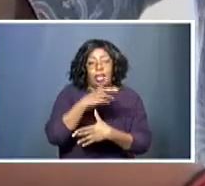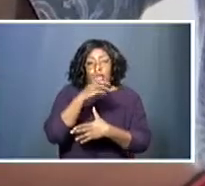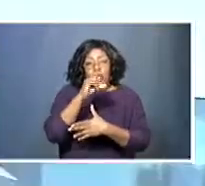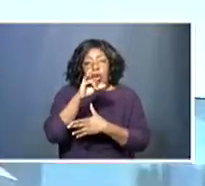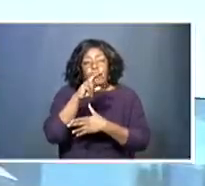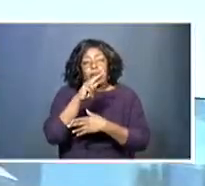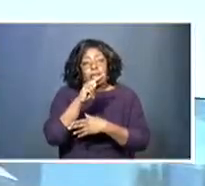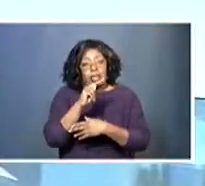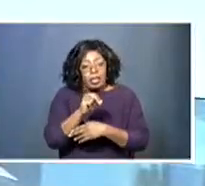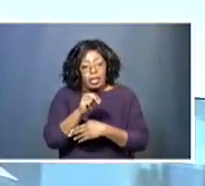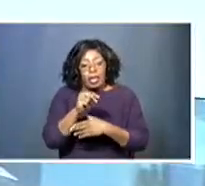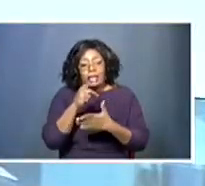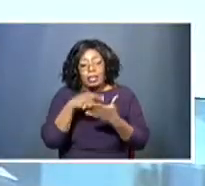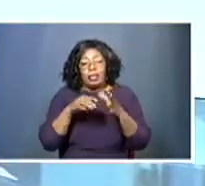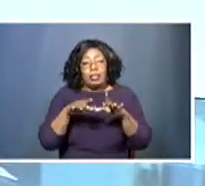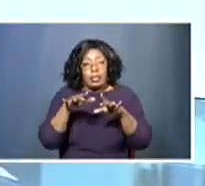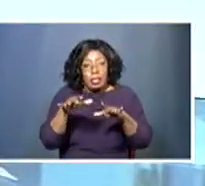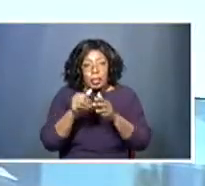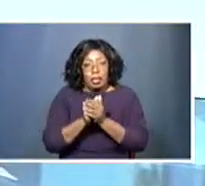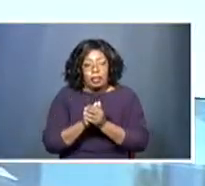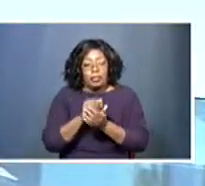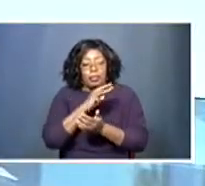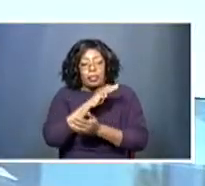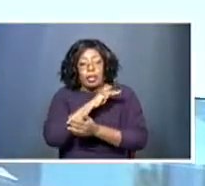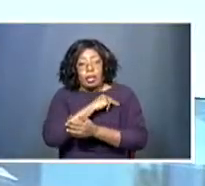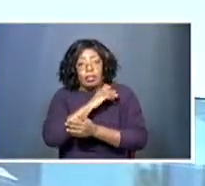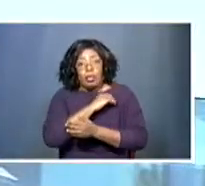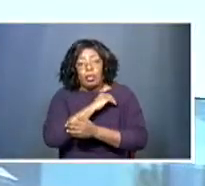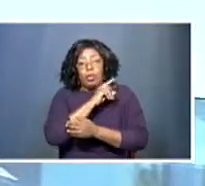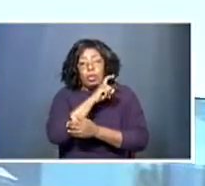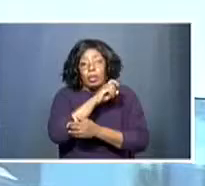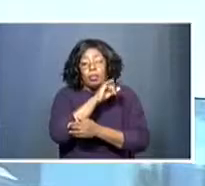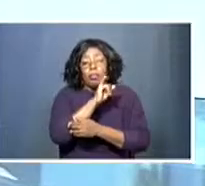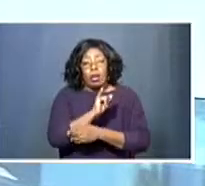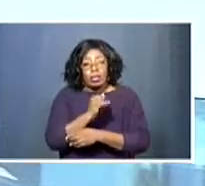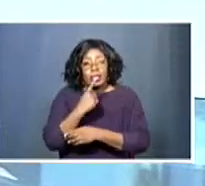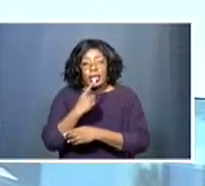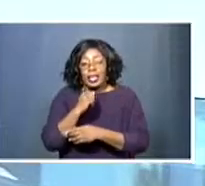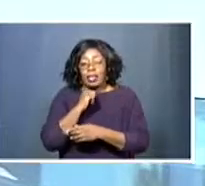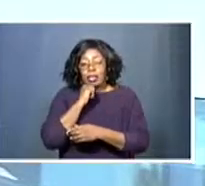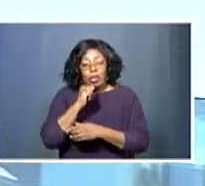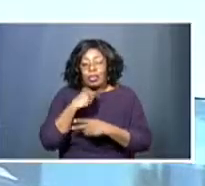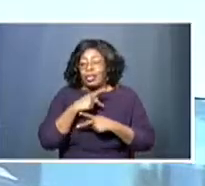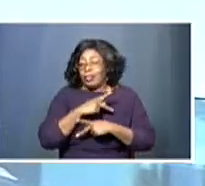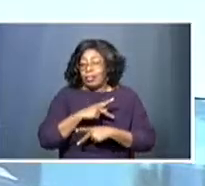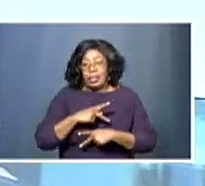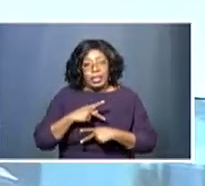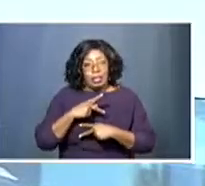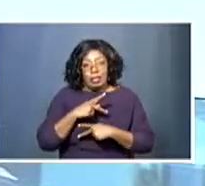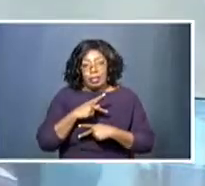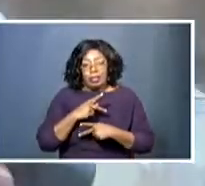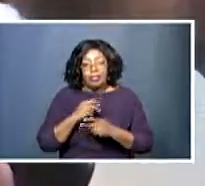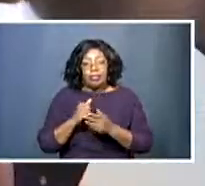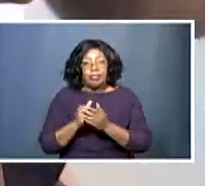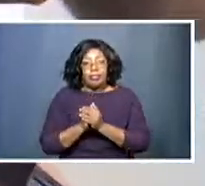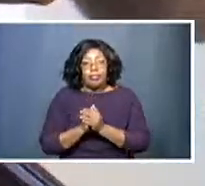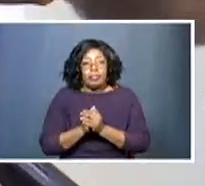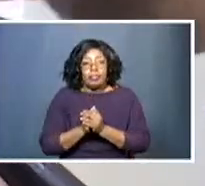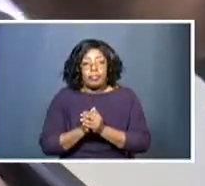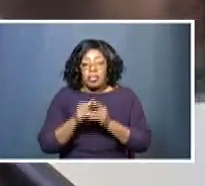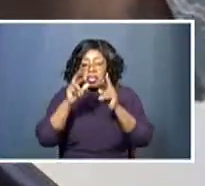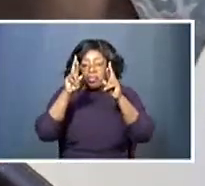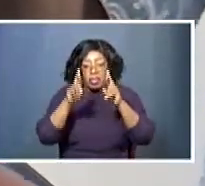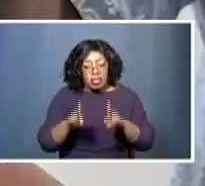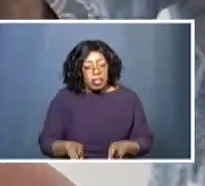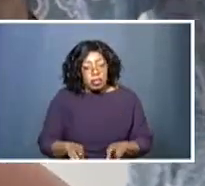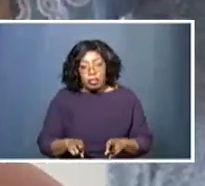that. Minister Moxey is also well aware that Grand Bahamians are not pleased with this latest move. Residents